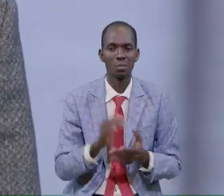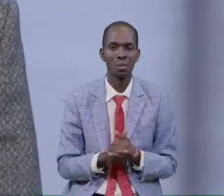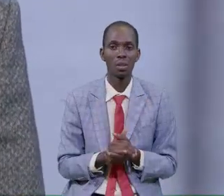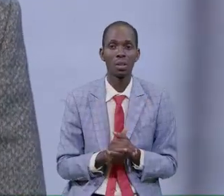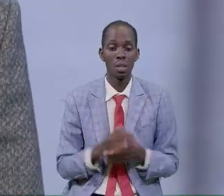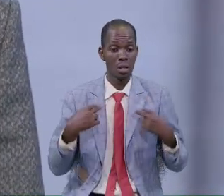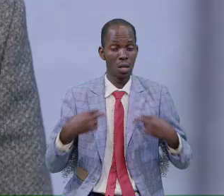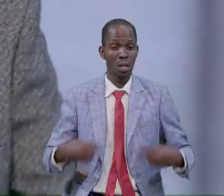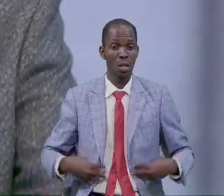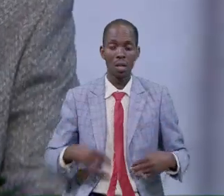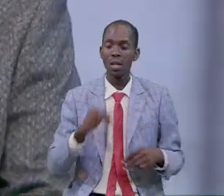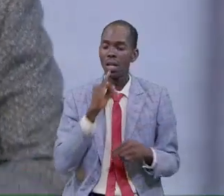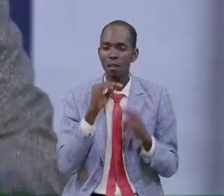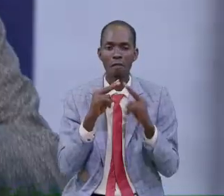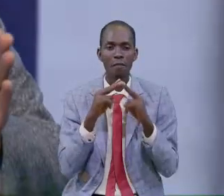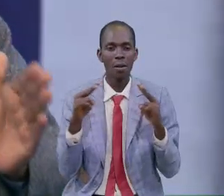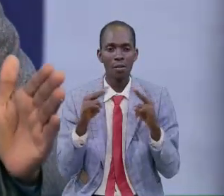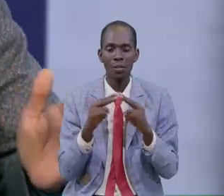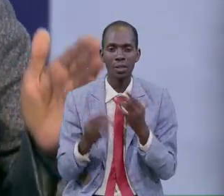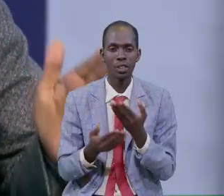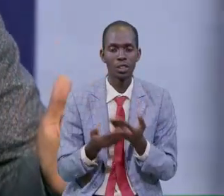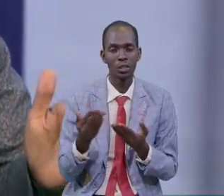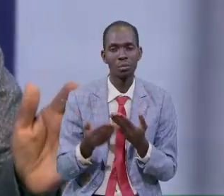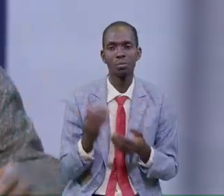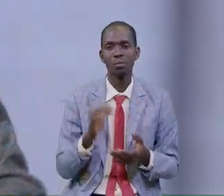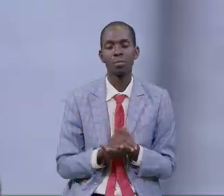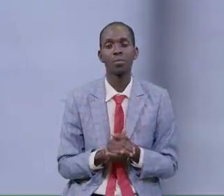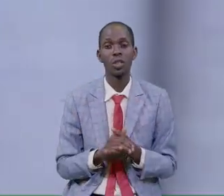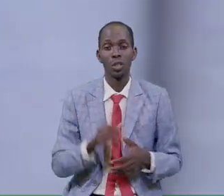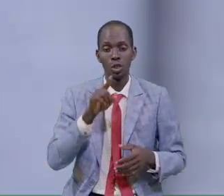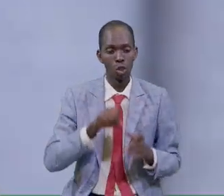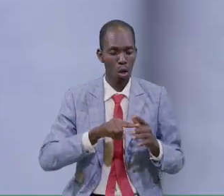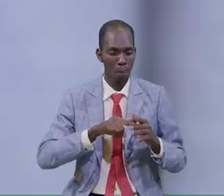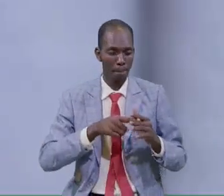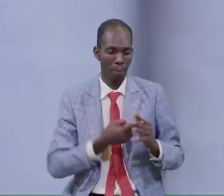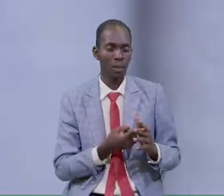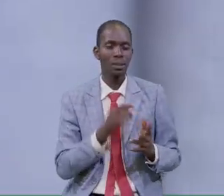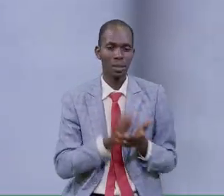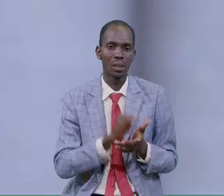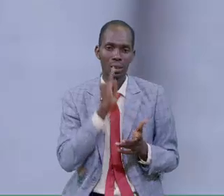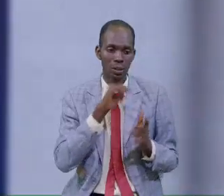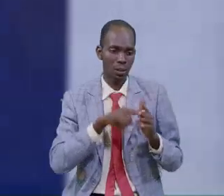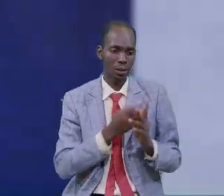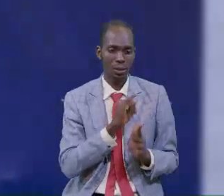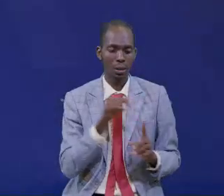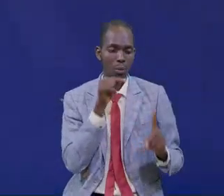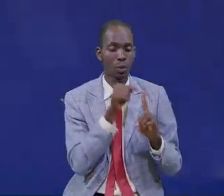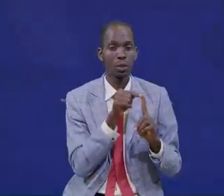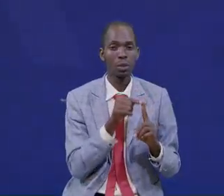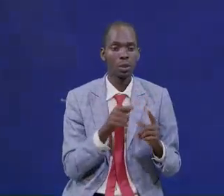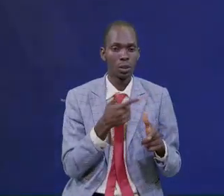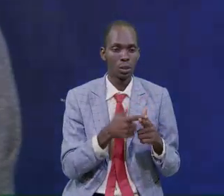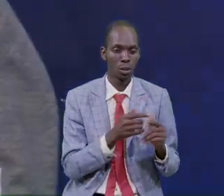very simple. You begin, that's the commencement. Then you go on